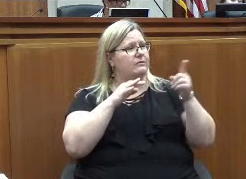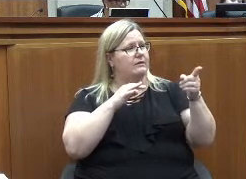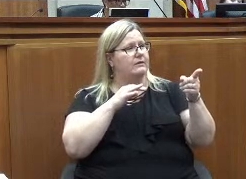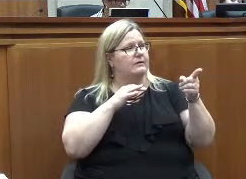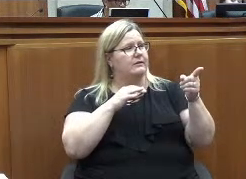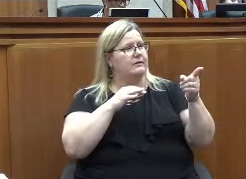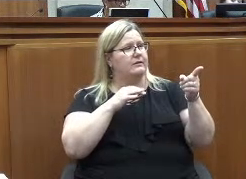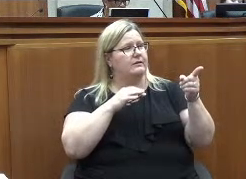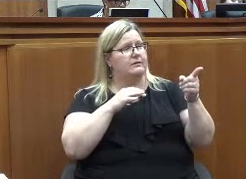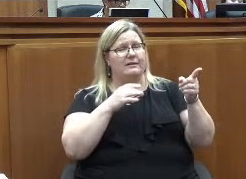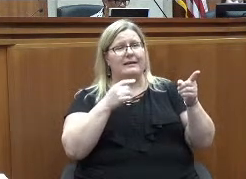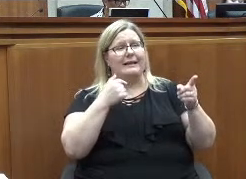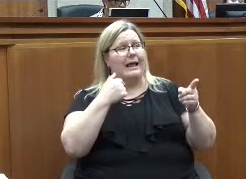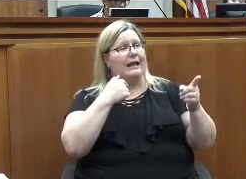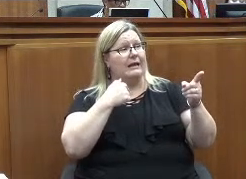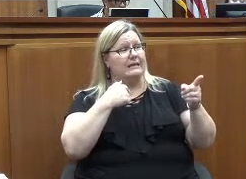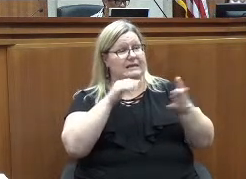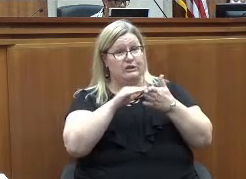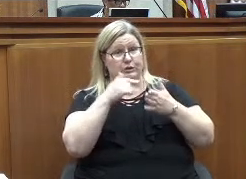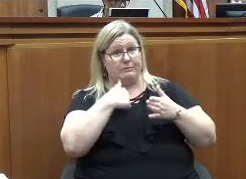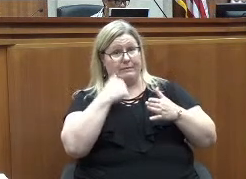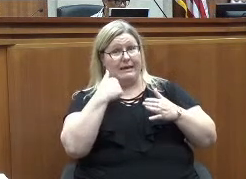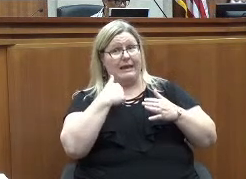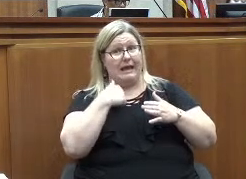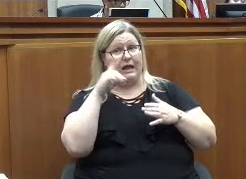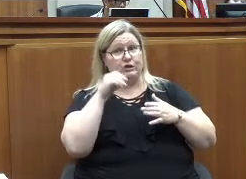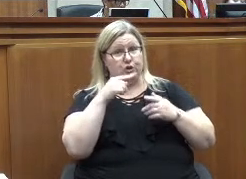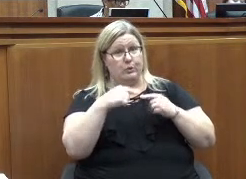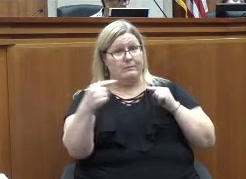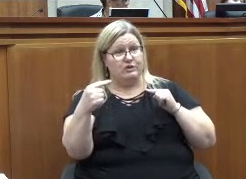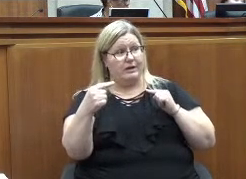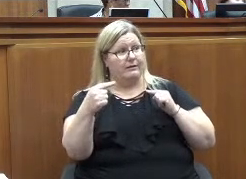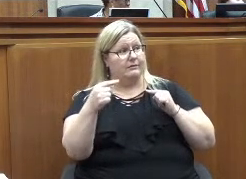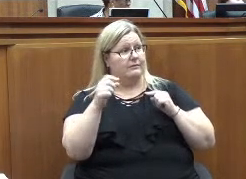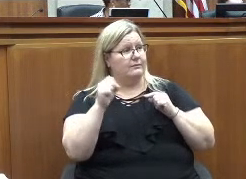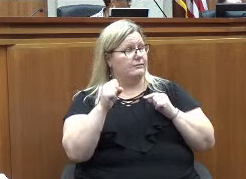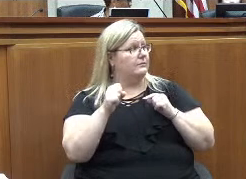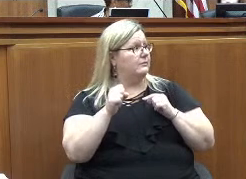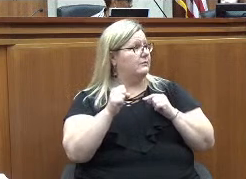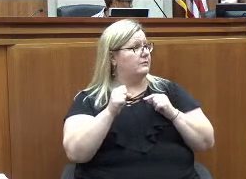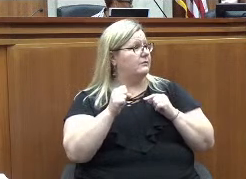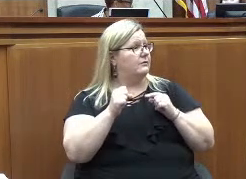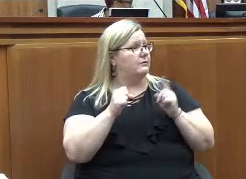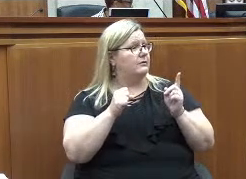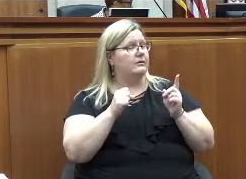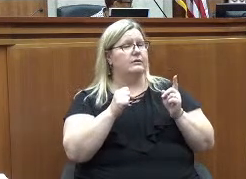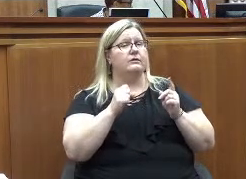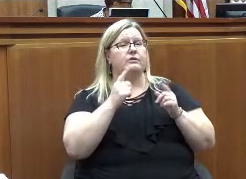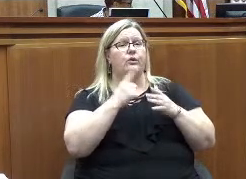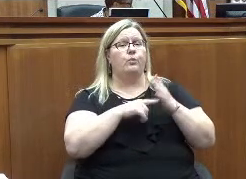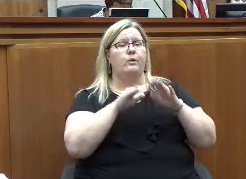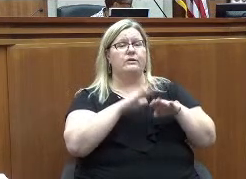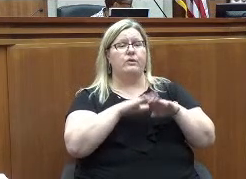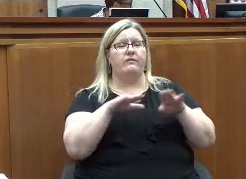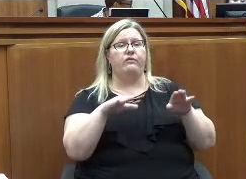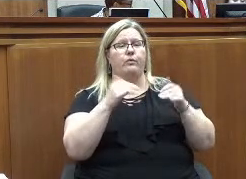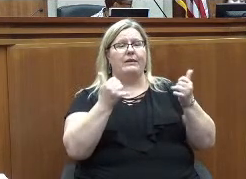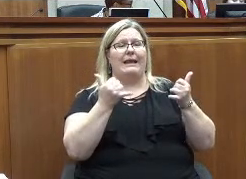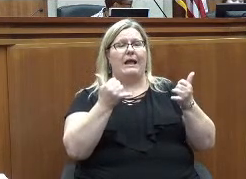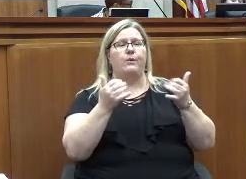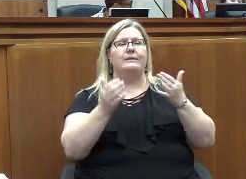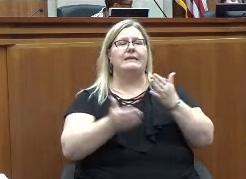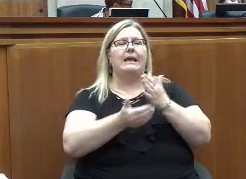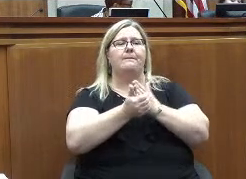I do object to the open meeting question that I raised earlier. So I think what's on the floor right now is just the amended